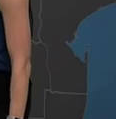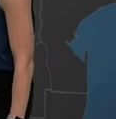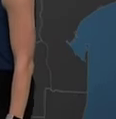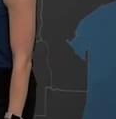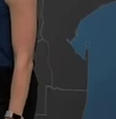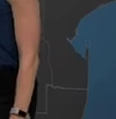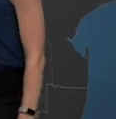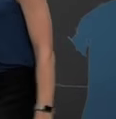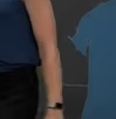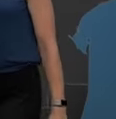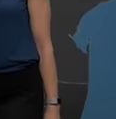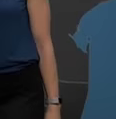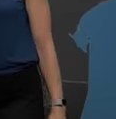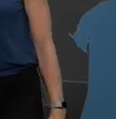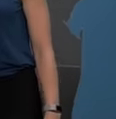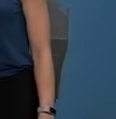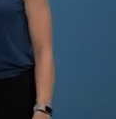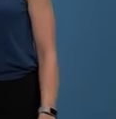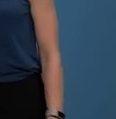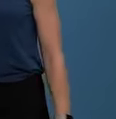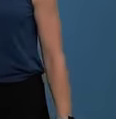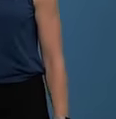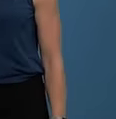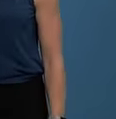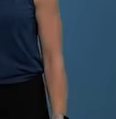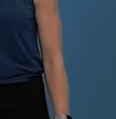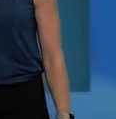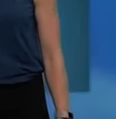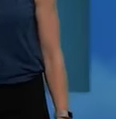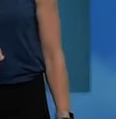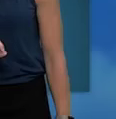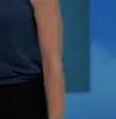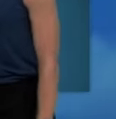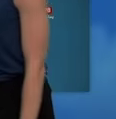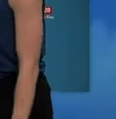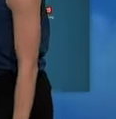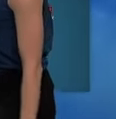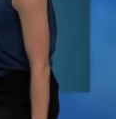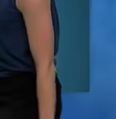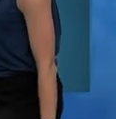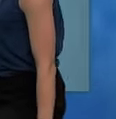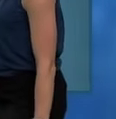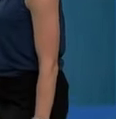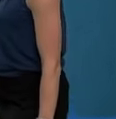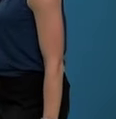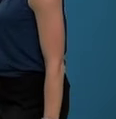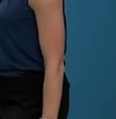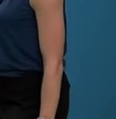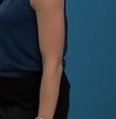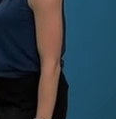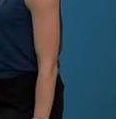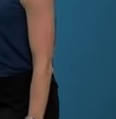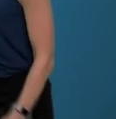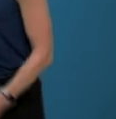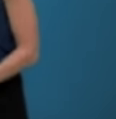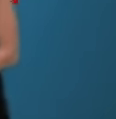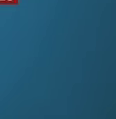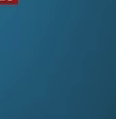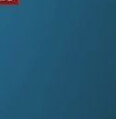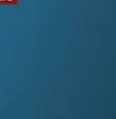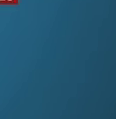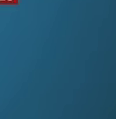30 degrees. Things should remain partly cloudy and dry, but there is a very slight chance that thunderstorms could form later on in the day. On